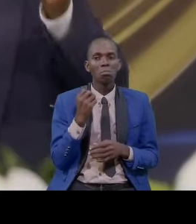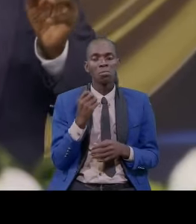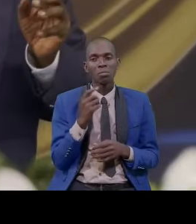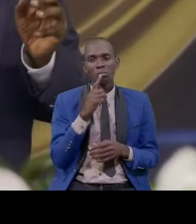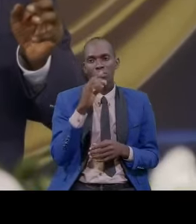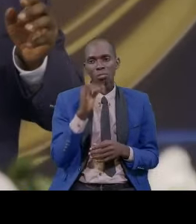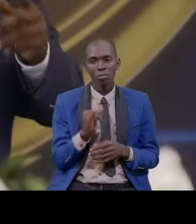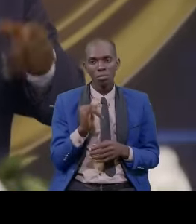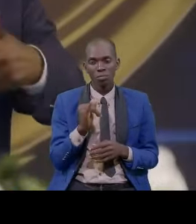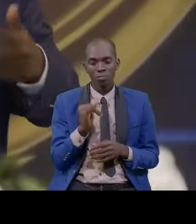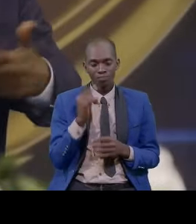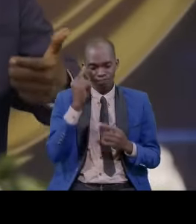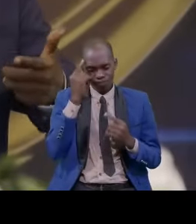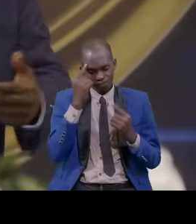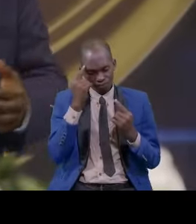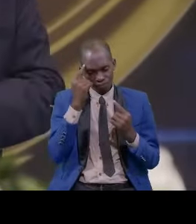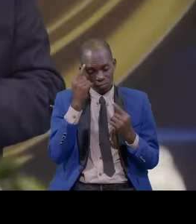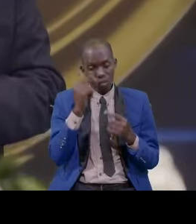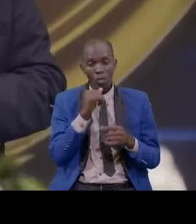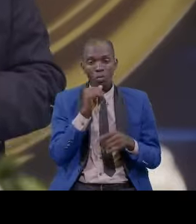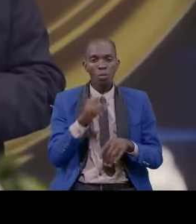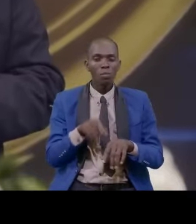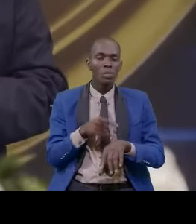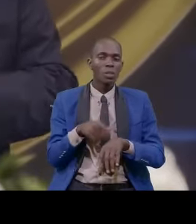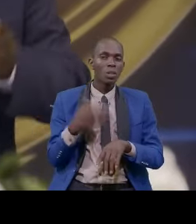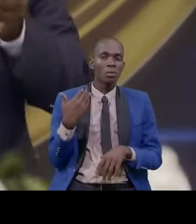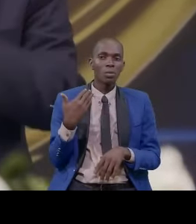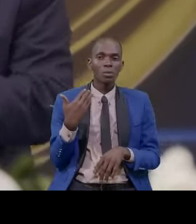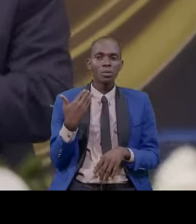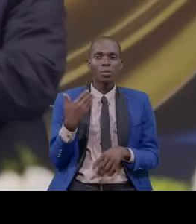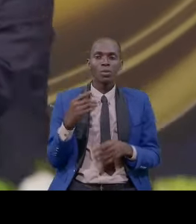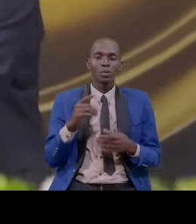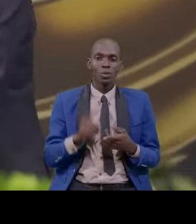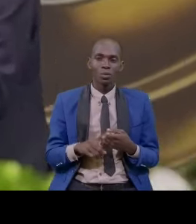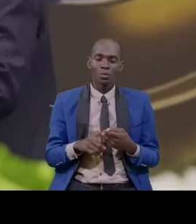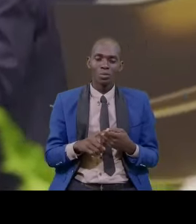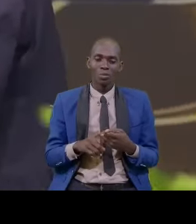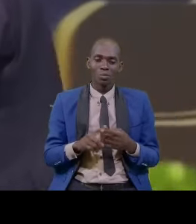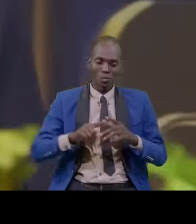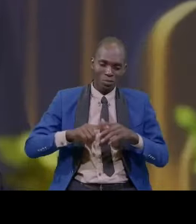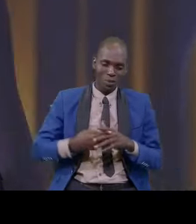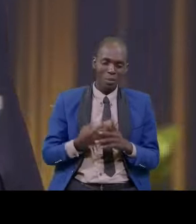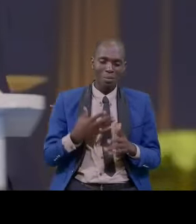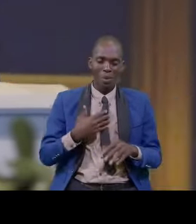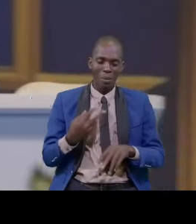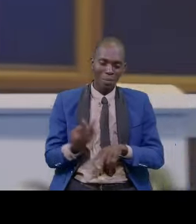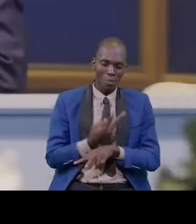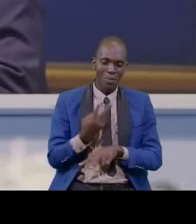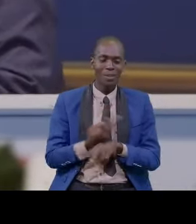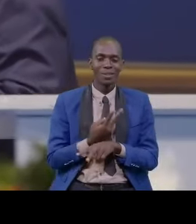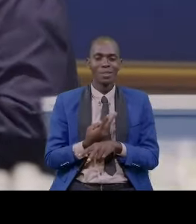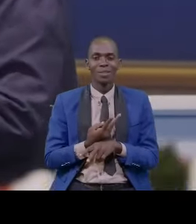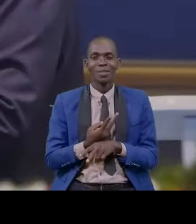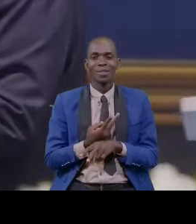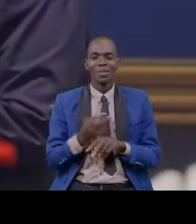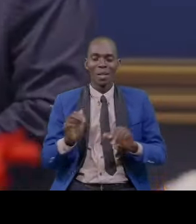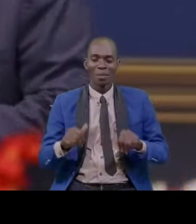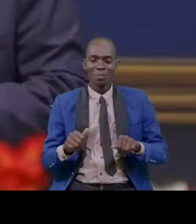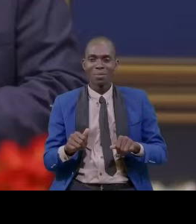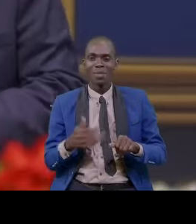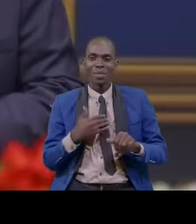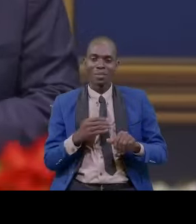ago brushing up my maths and going to, you know, some places like